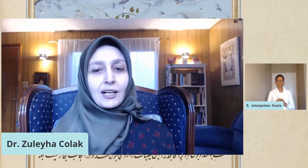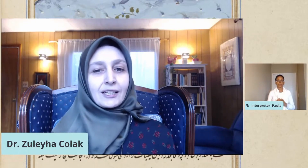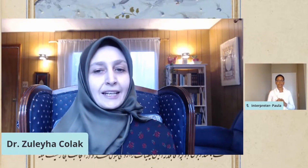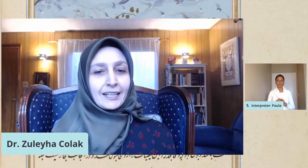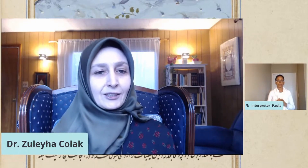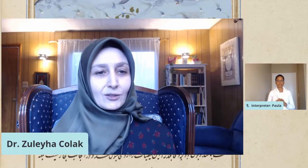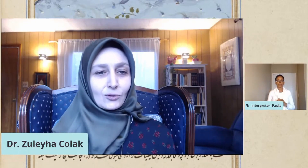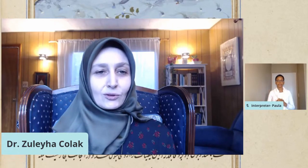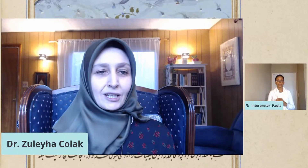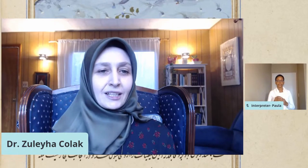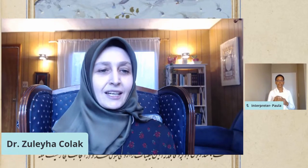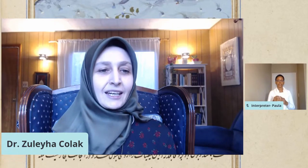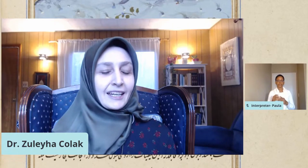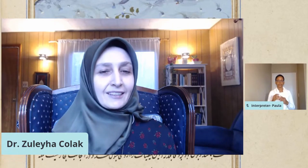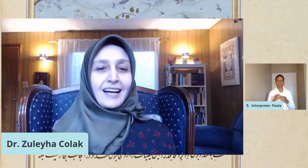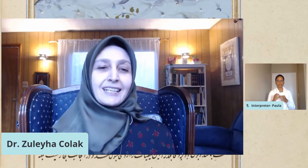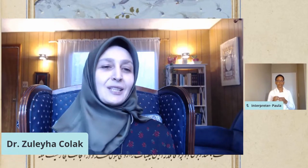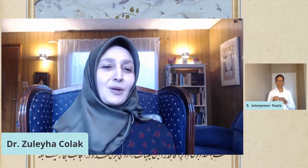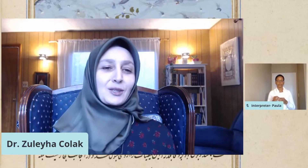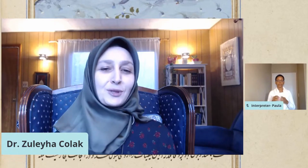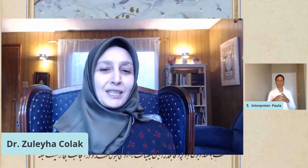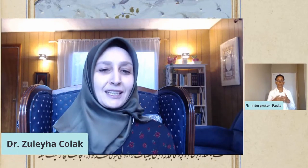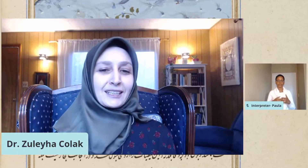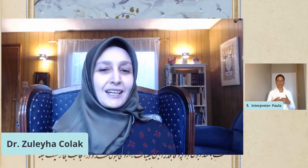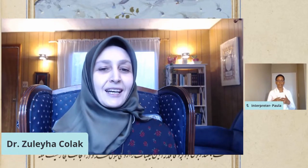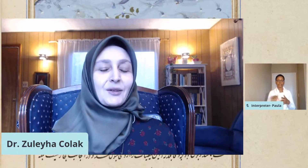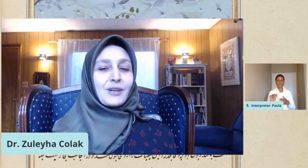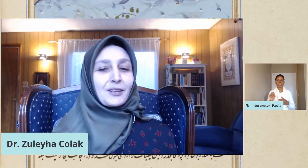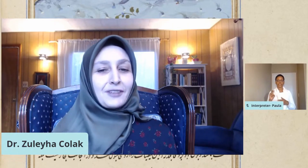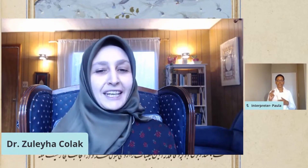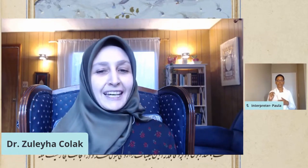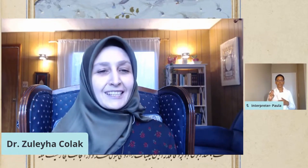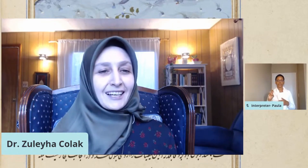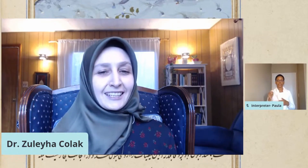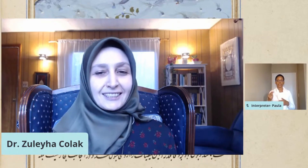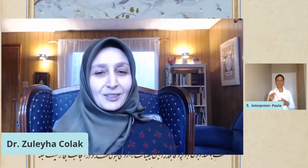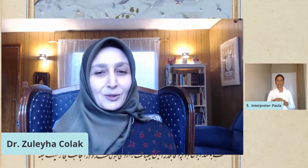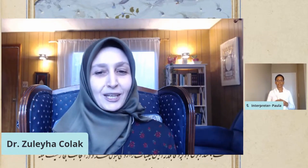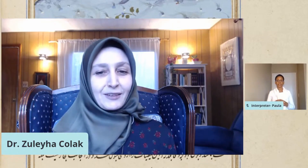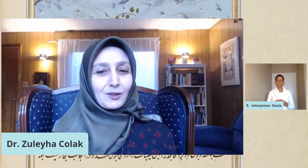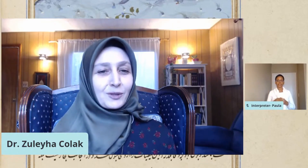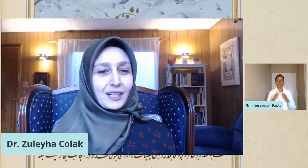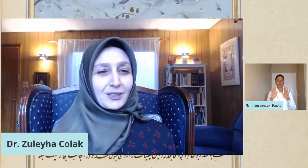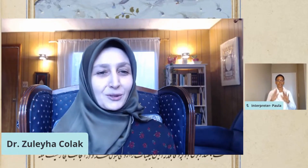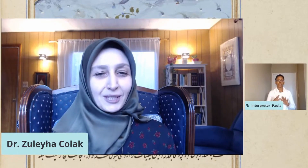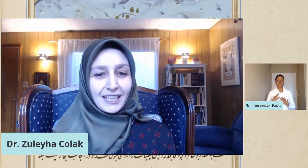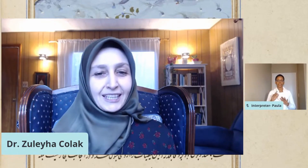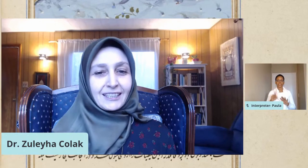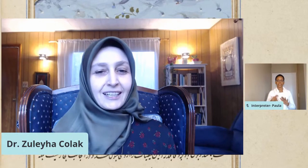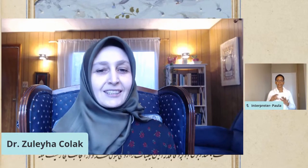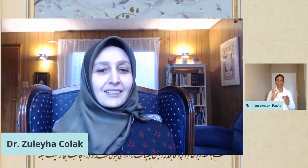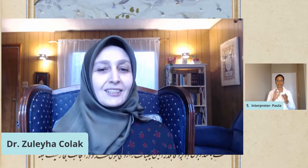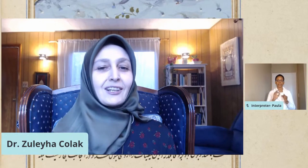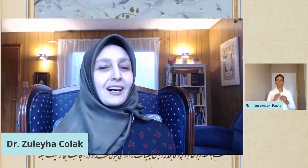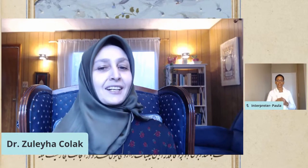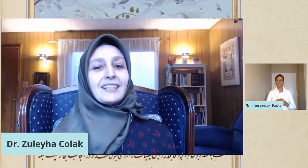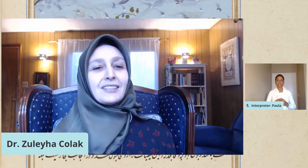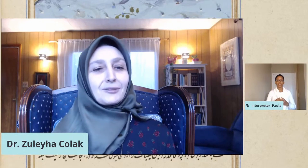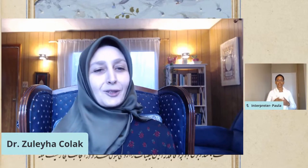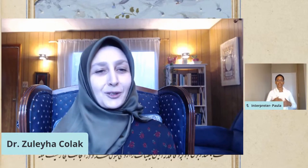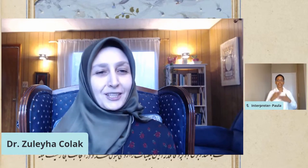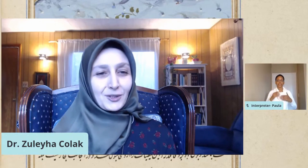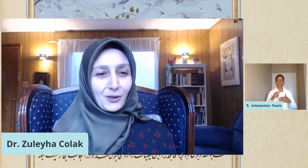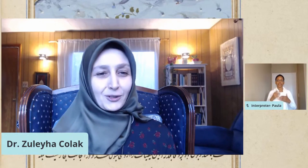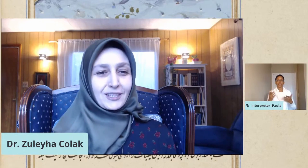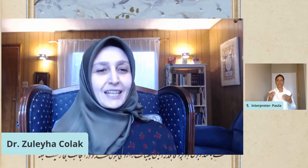the Quran and the Sunnah. Exactly what we need. We are very excited to have you with us today. Dear Lara,